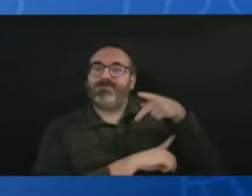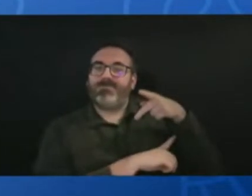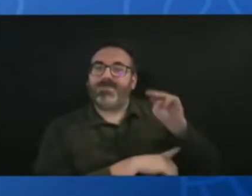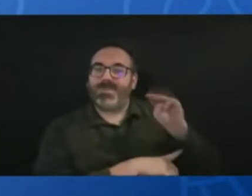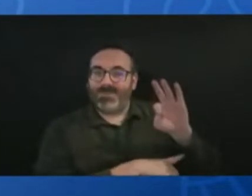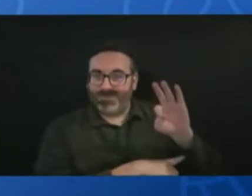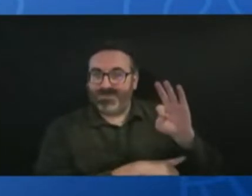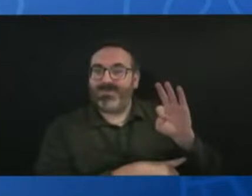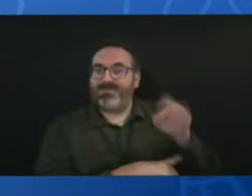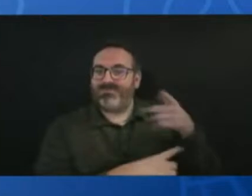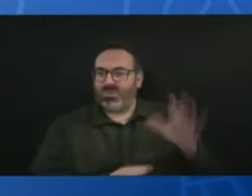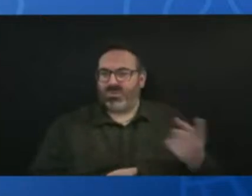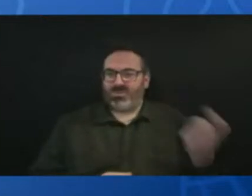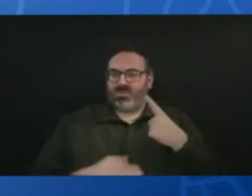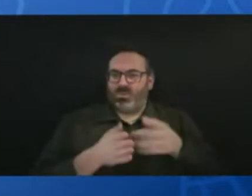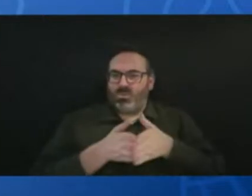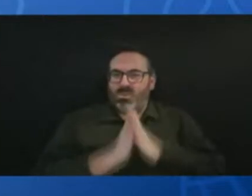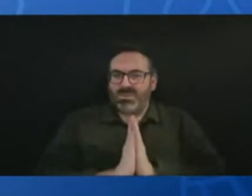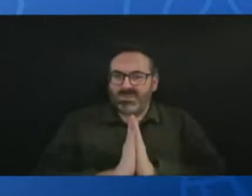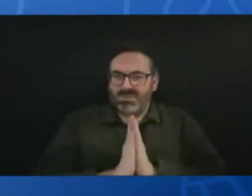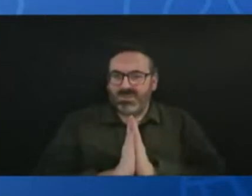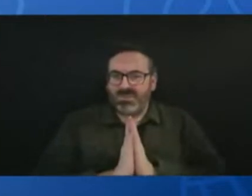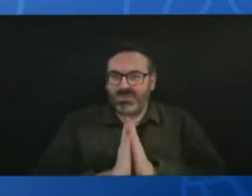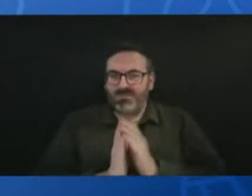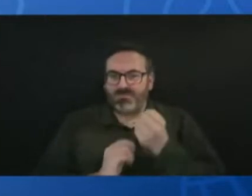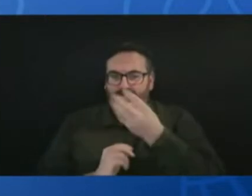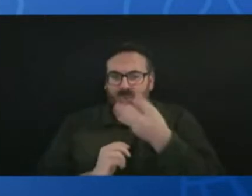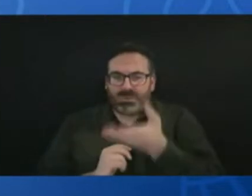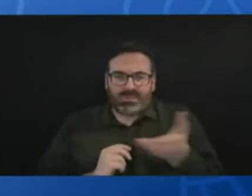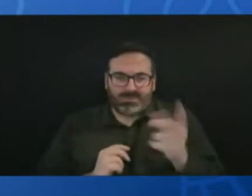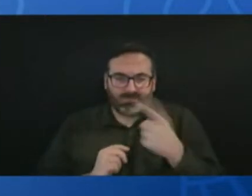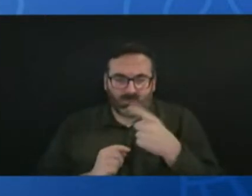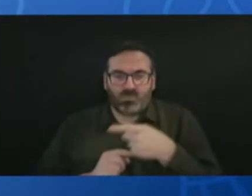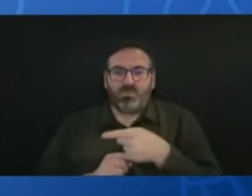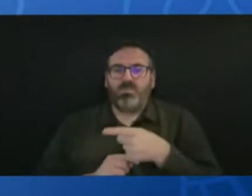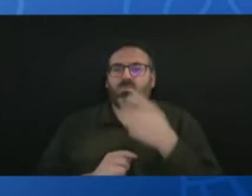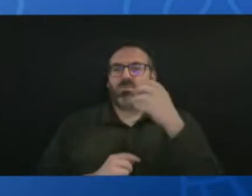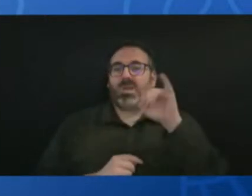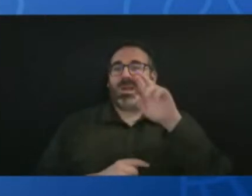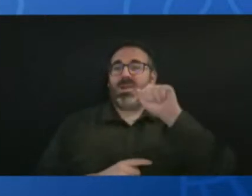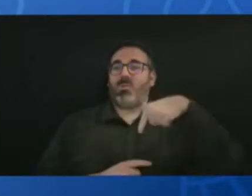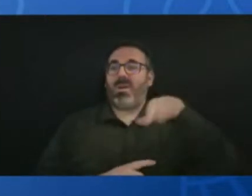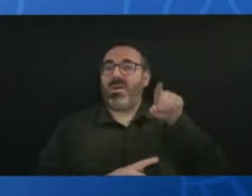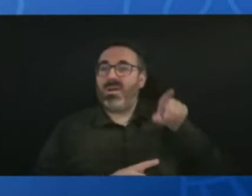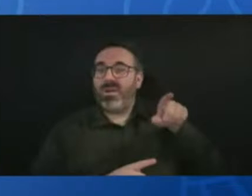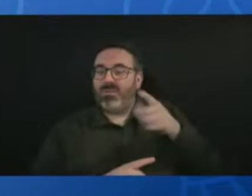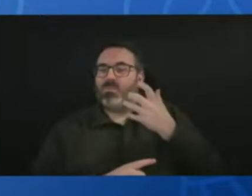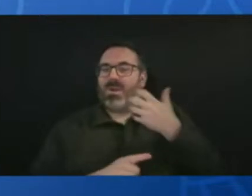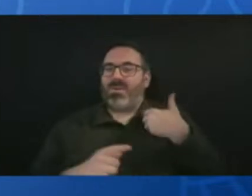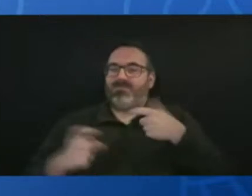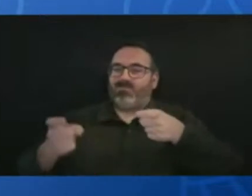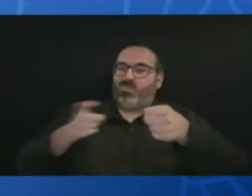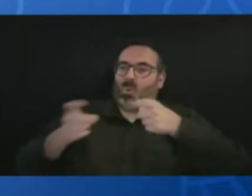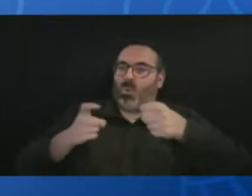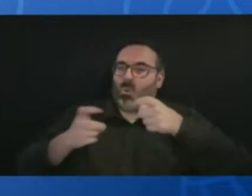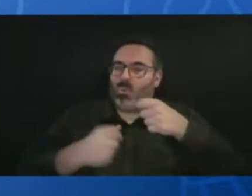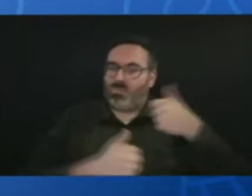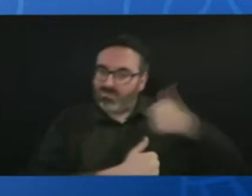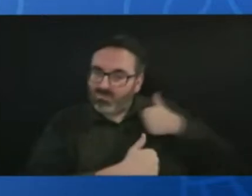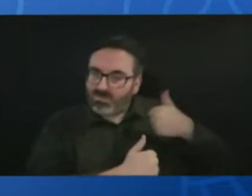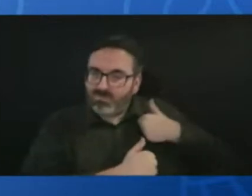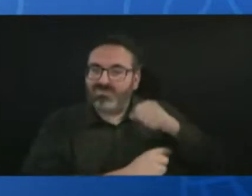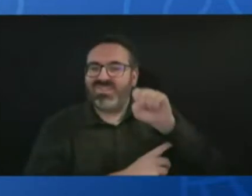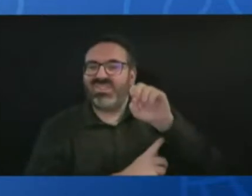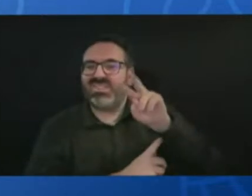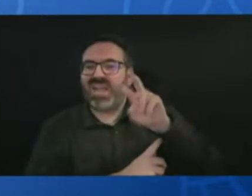the government of Iraq must ensure it has command and control of all security forces within its borders, to include the